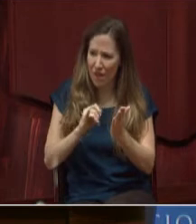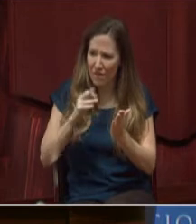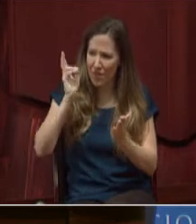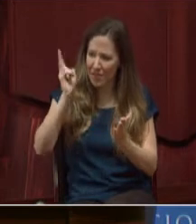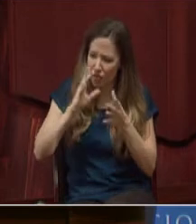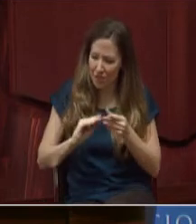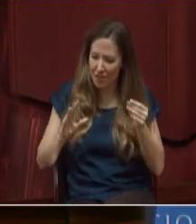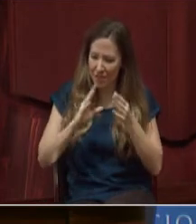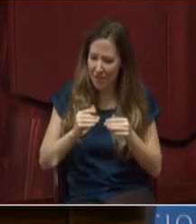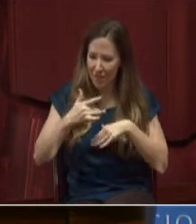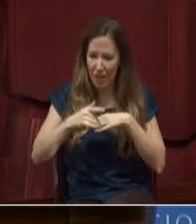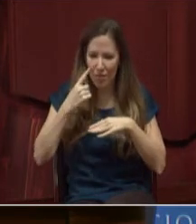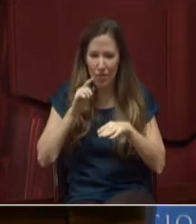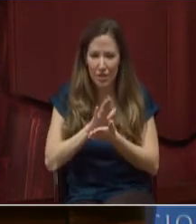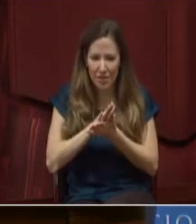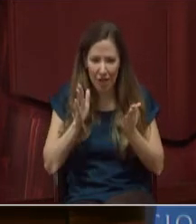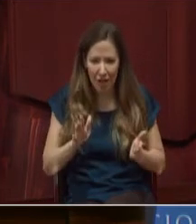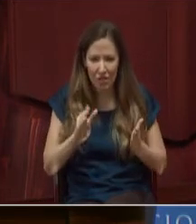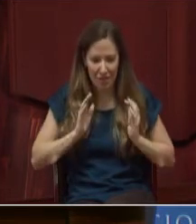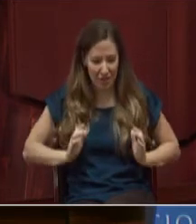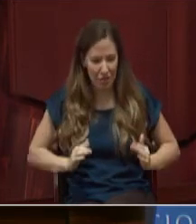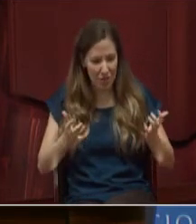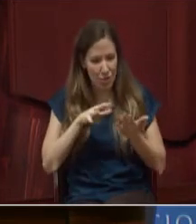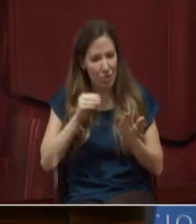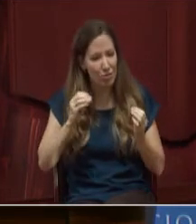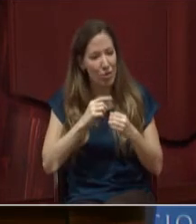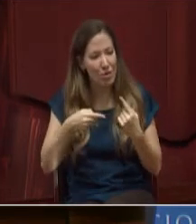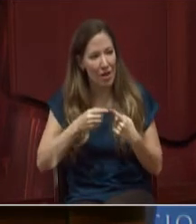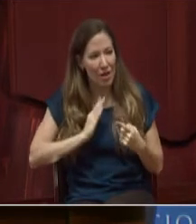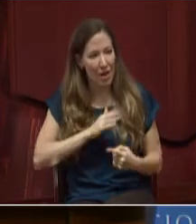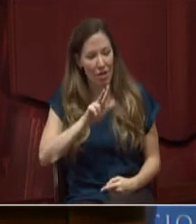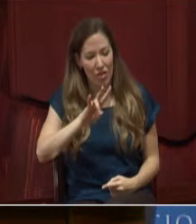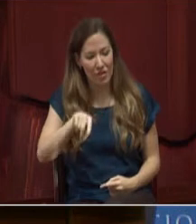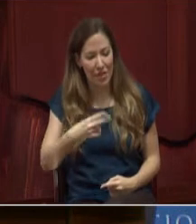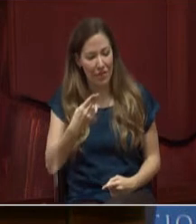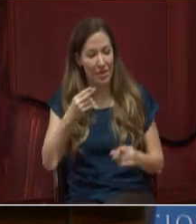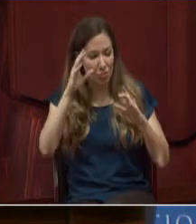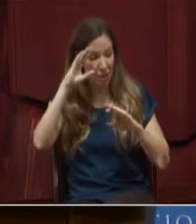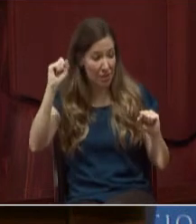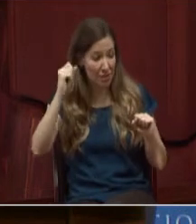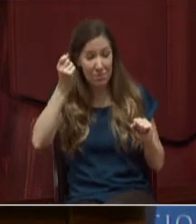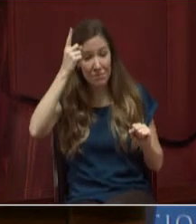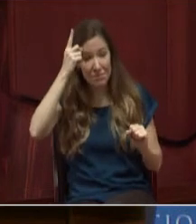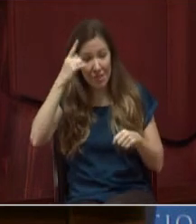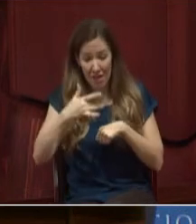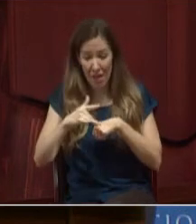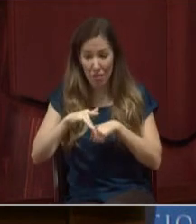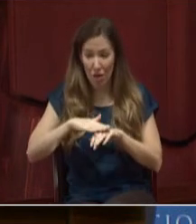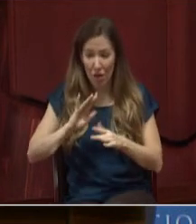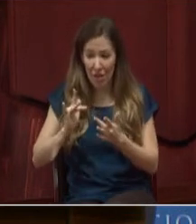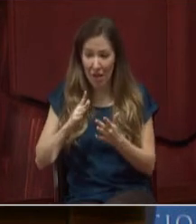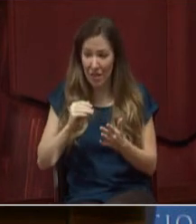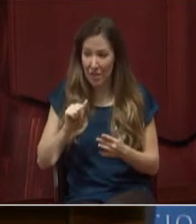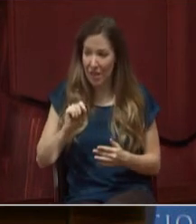and citizens who want to learn more about our 37th president and his administration. And they're available online and at the library